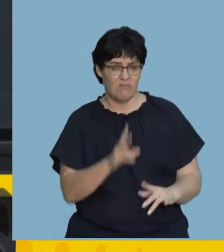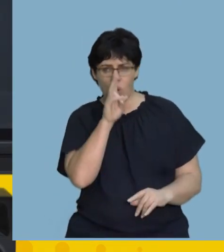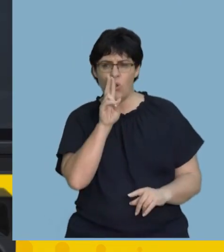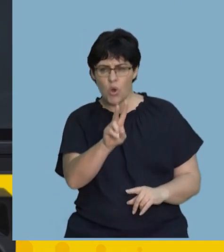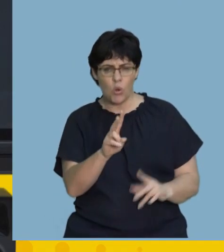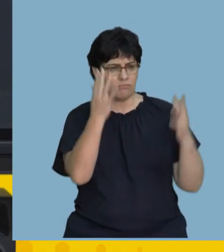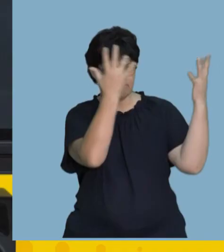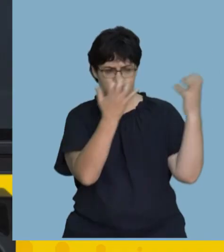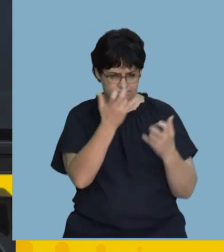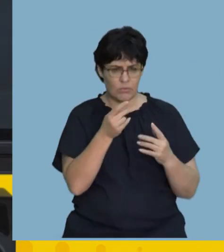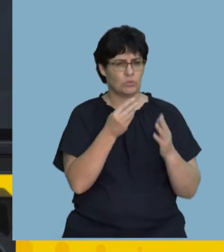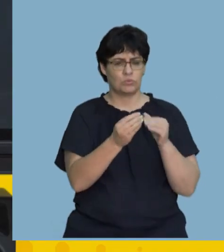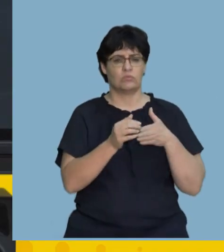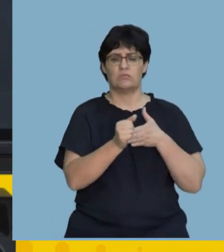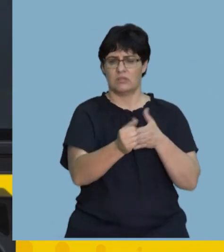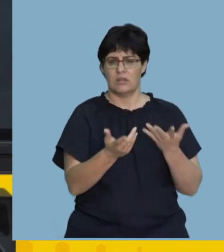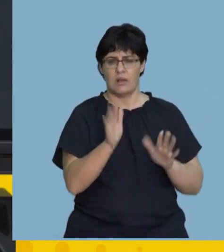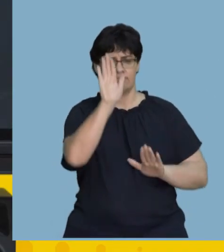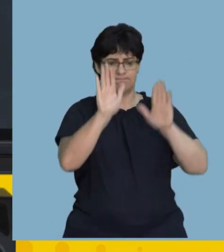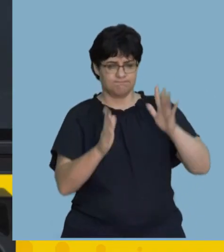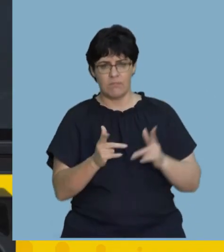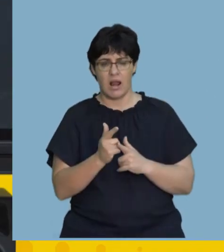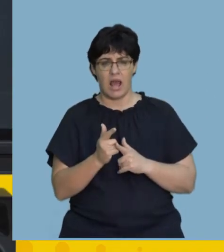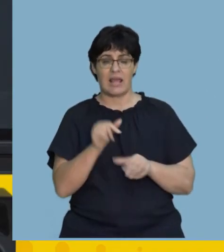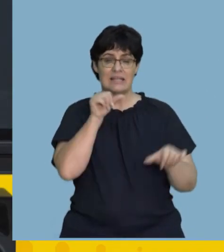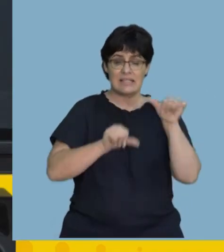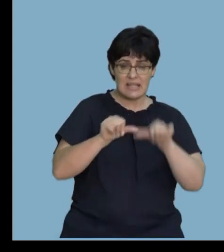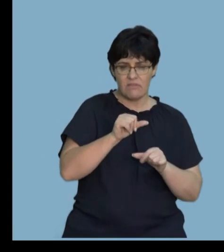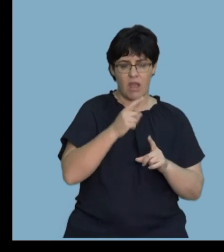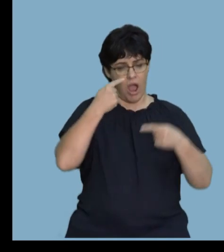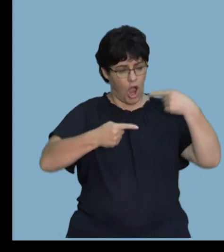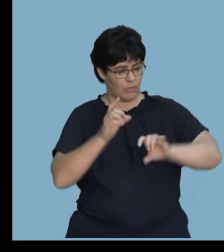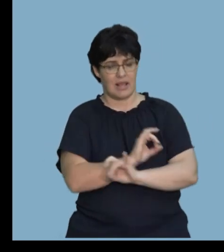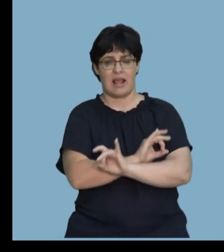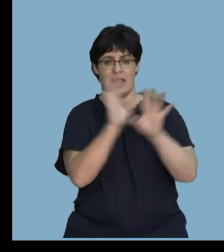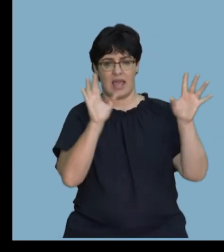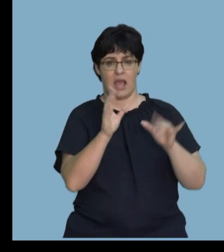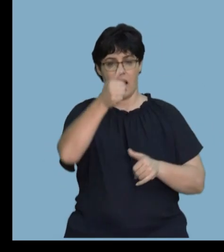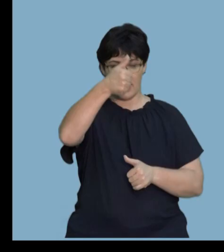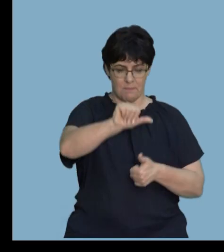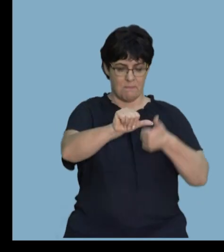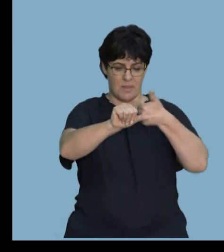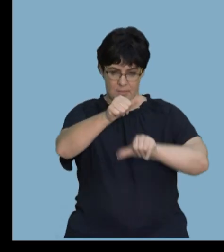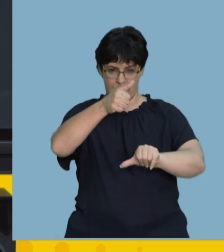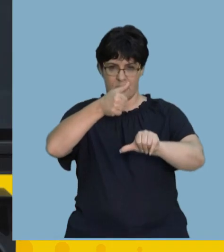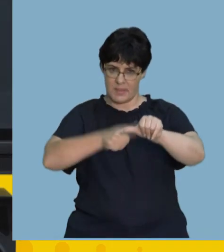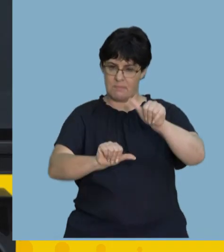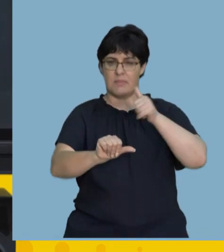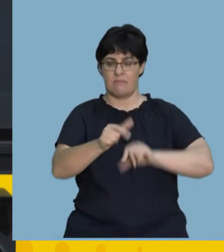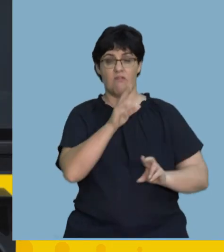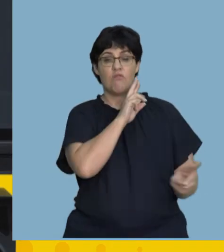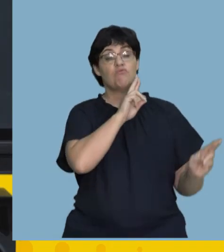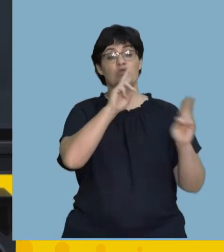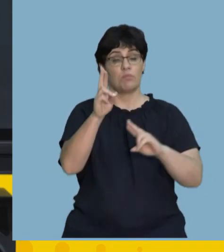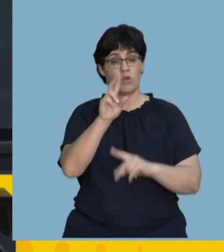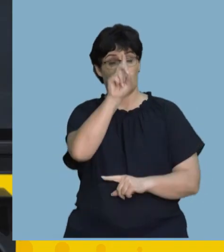have been laid out, I think the scientific argument is very clear. One thing leads to the next. So as you respond to your question, you